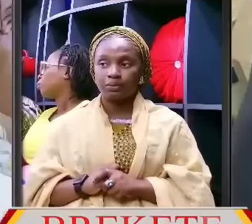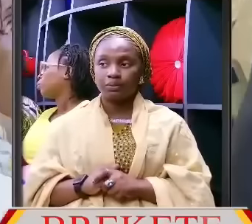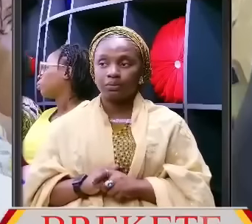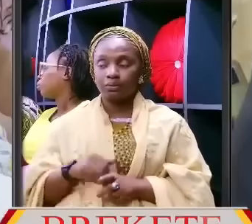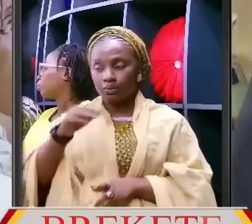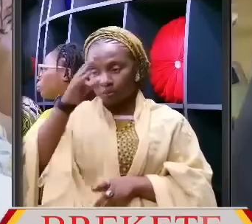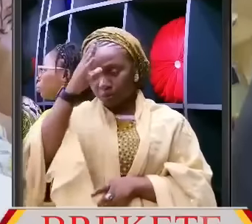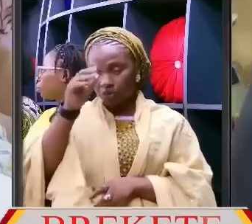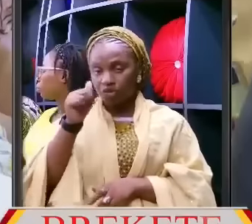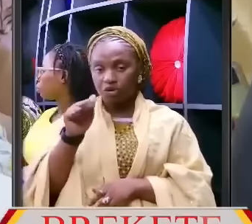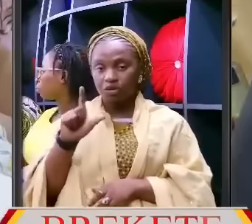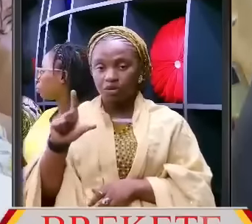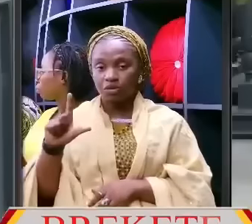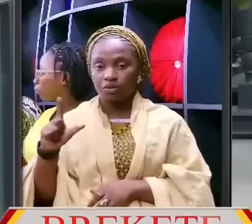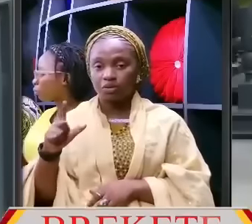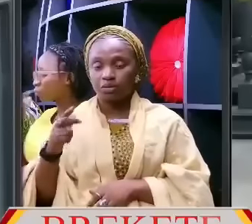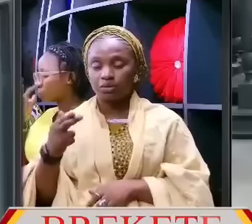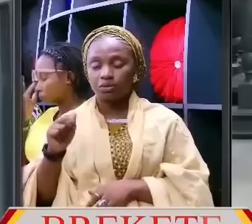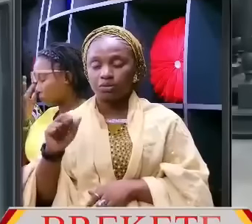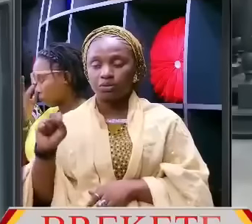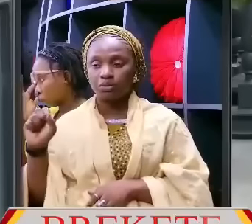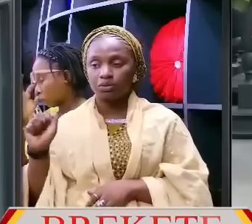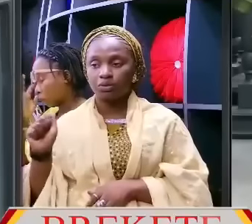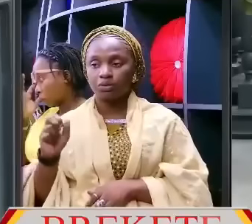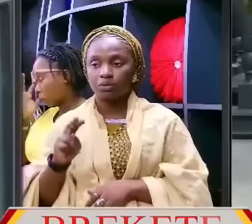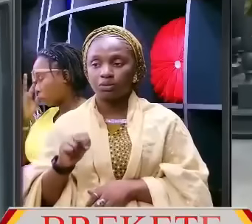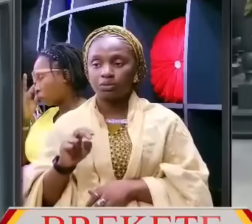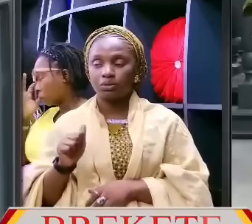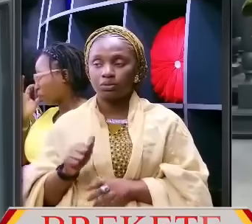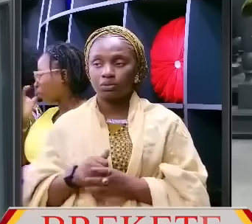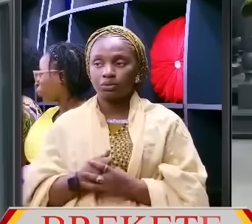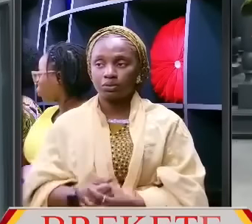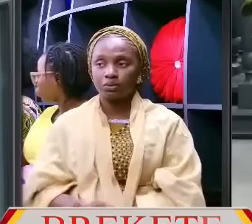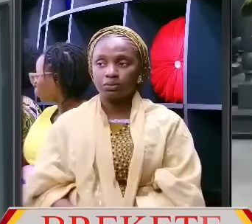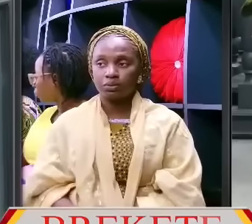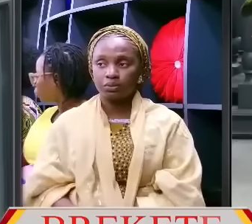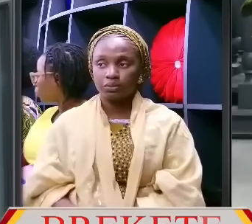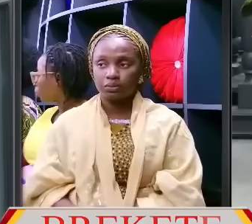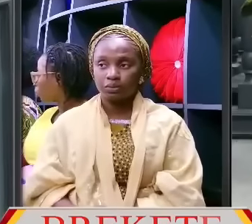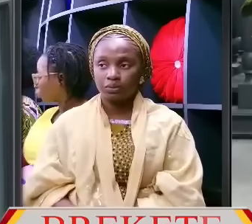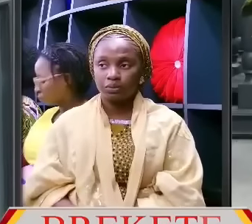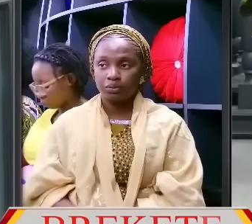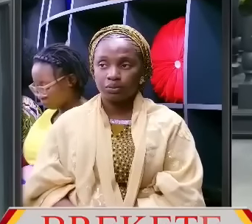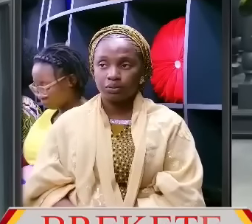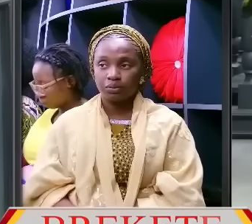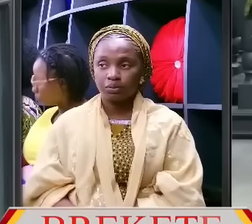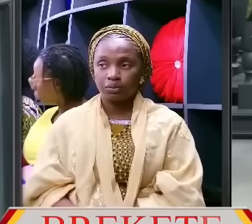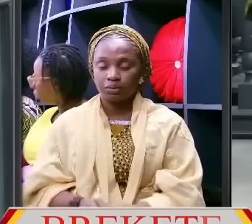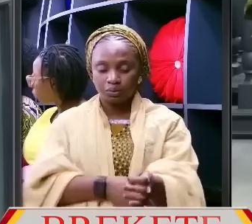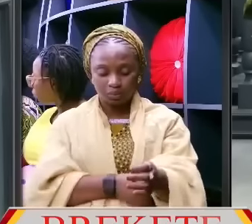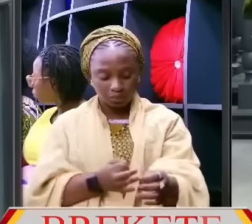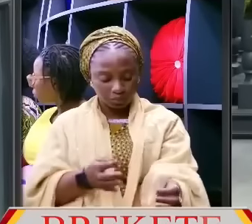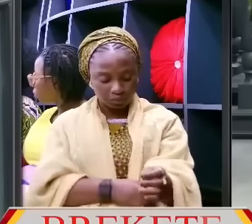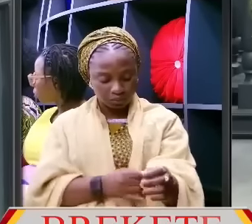Daddy Alasa. Sir. Who do for that matter? Father out. What did you do? Daddy